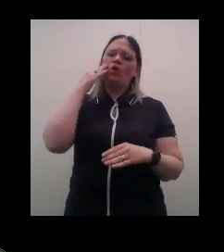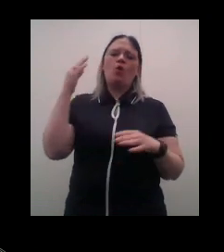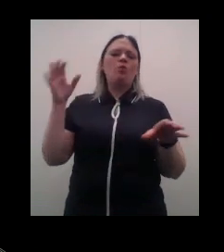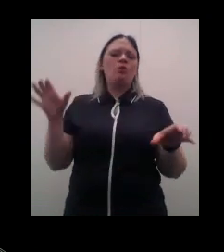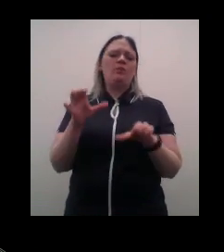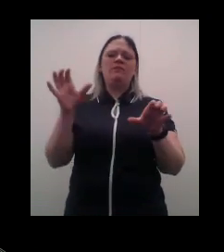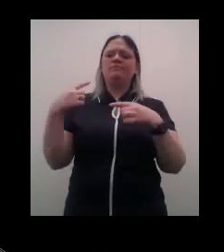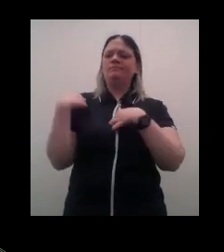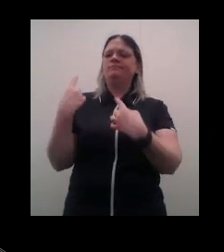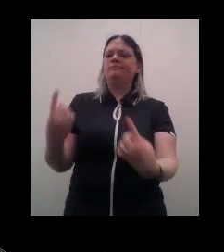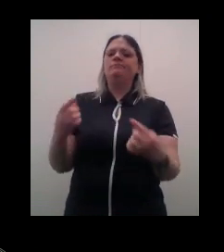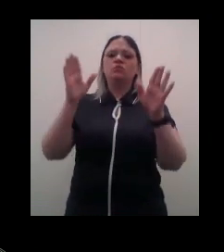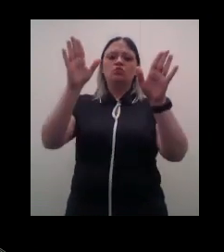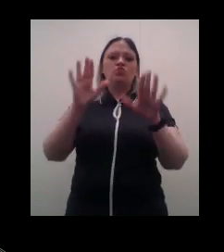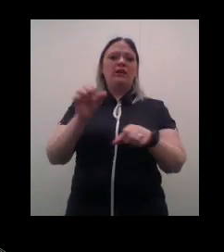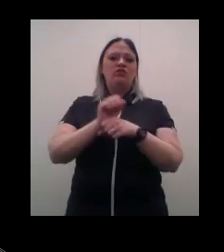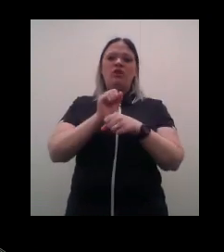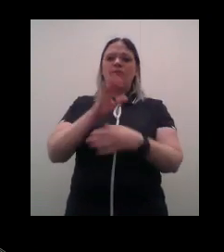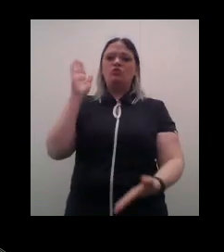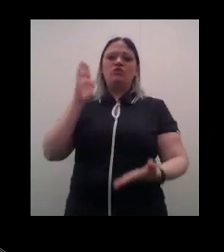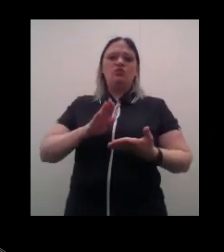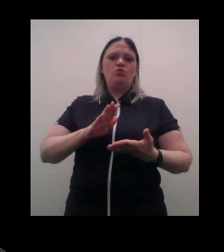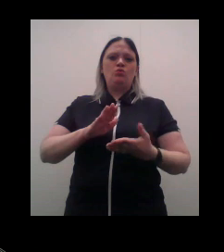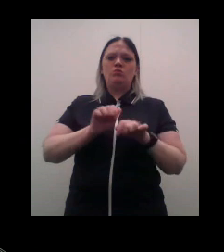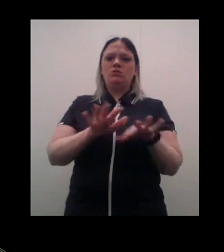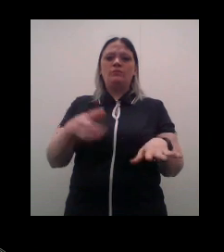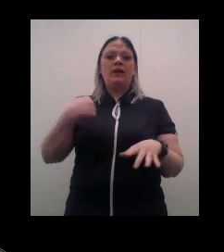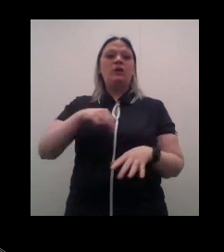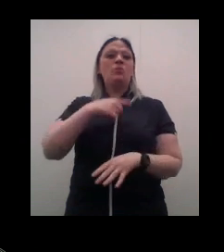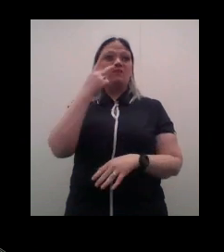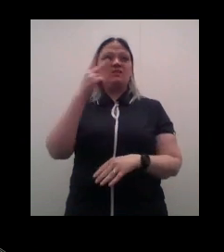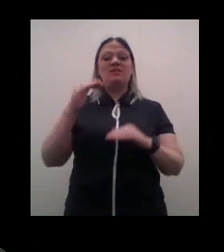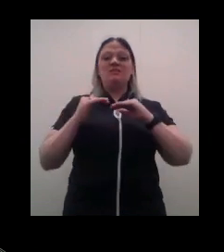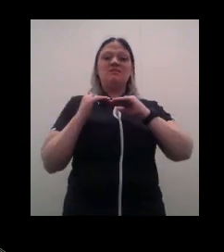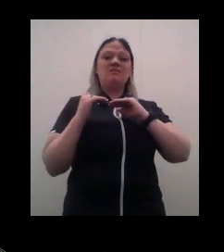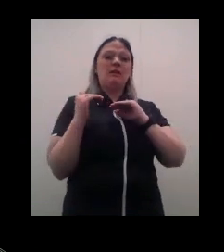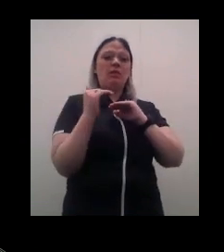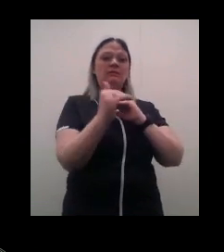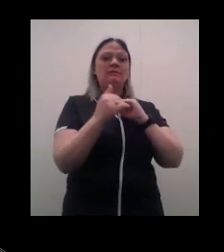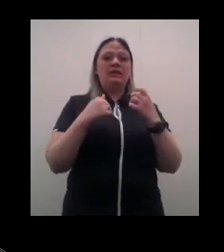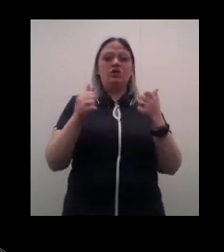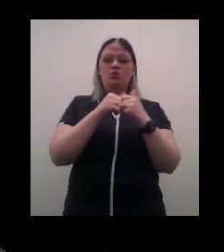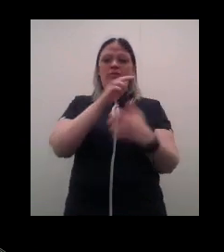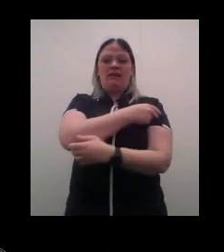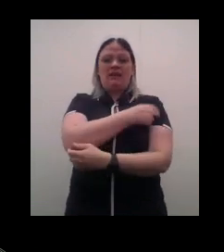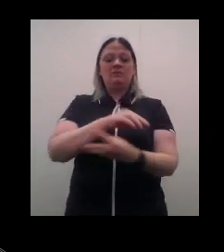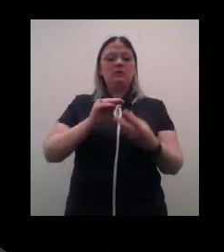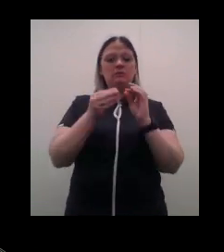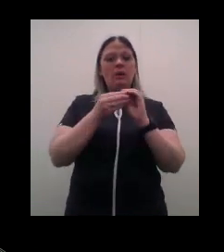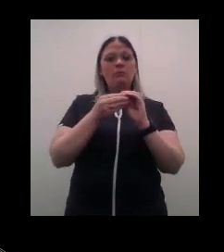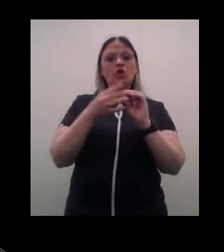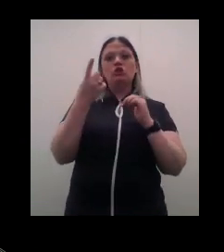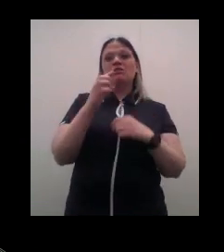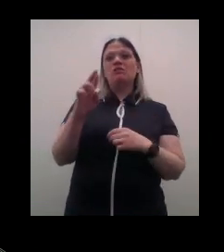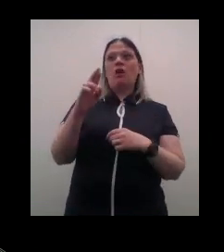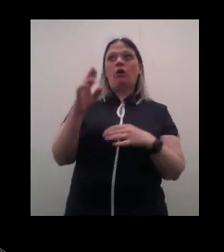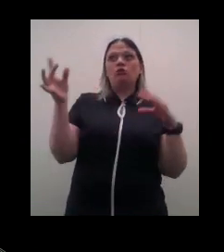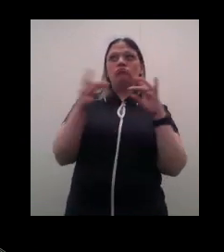reducing spread. We are seeing a stabilization in our hospitalization numbers. As the doctor noted,